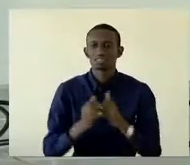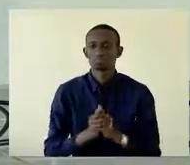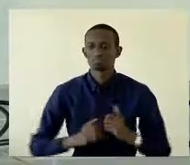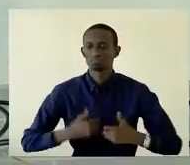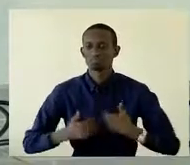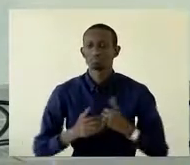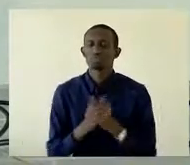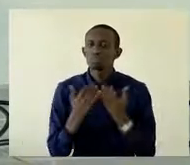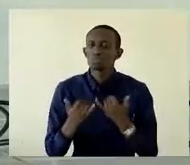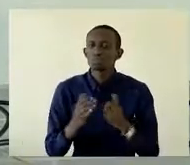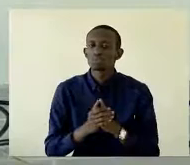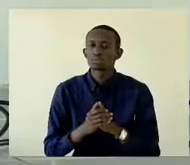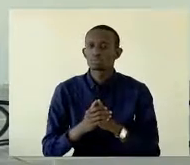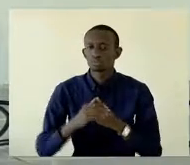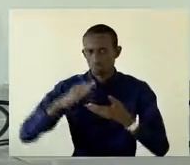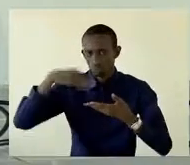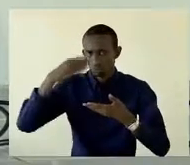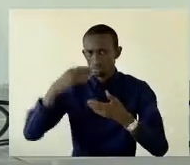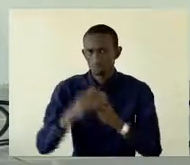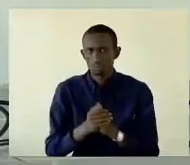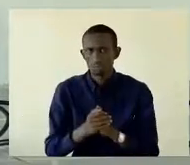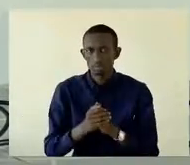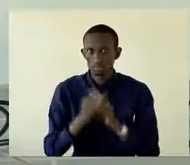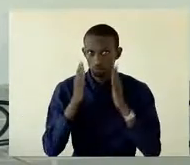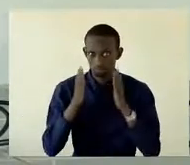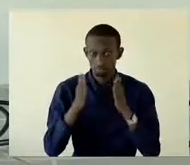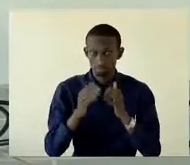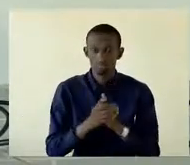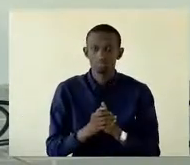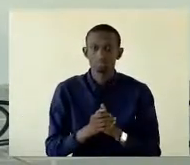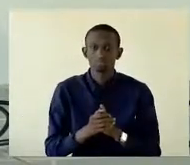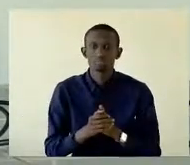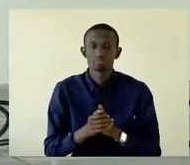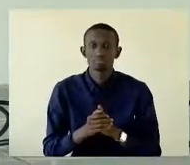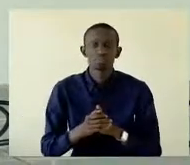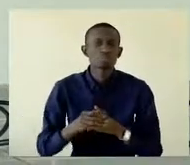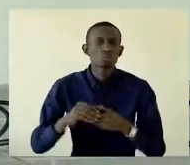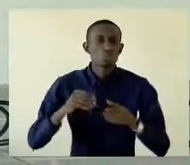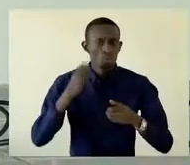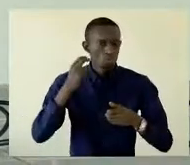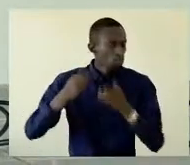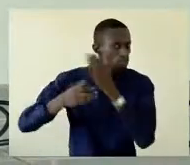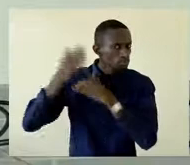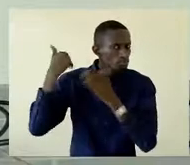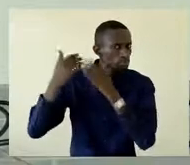the unit. So we strongly assume that this is probably the last lesson of the